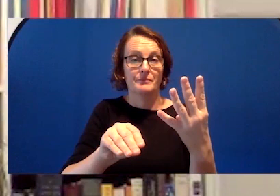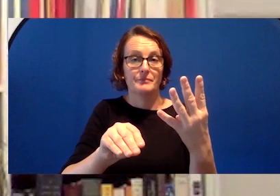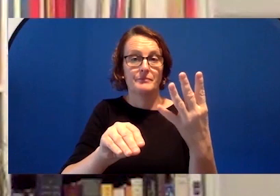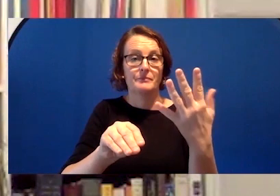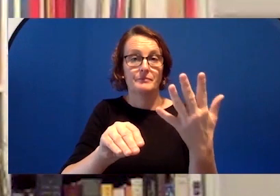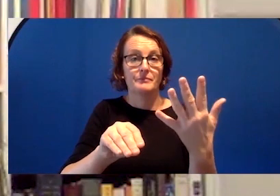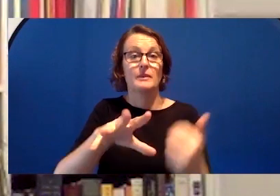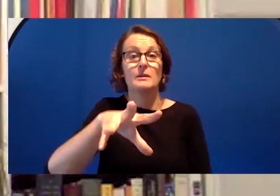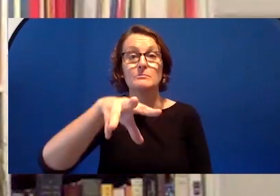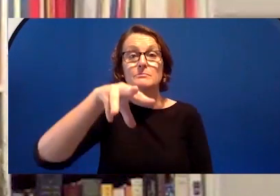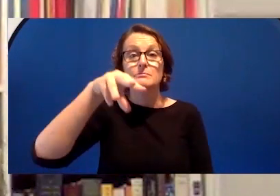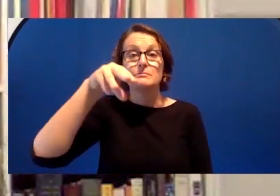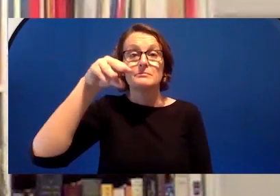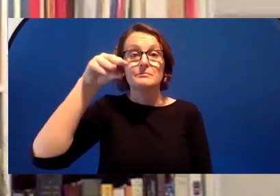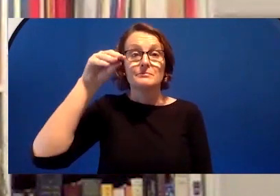And breathe in through your nose.